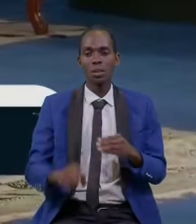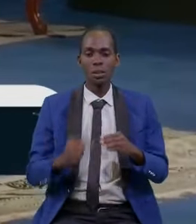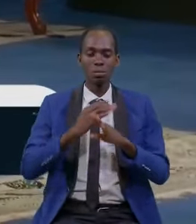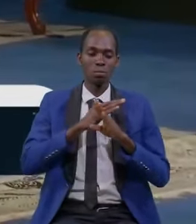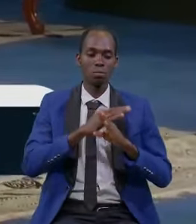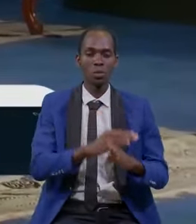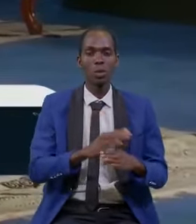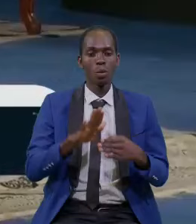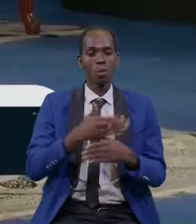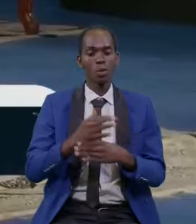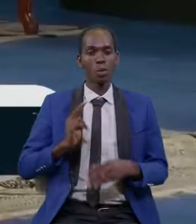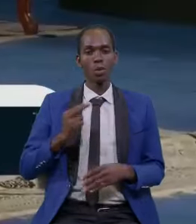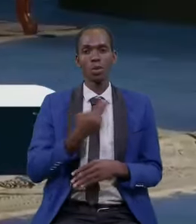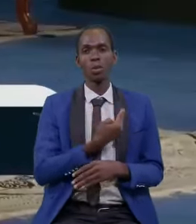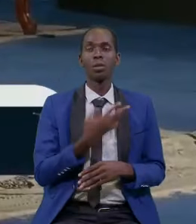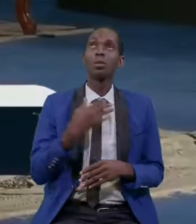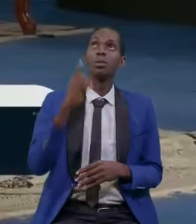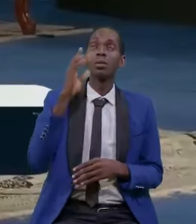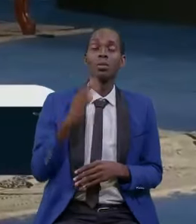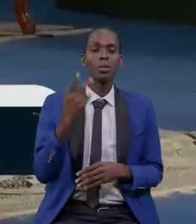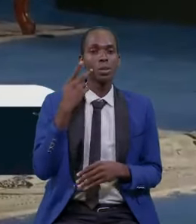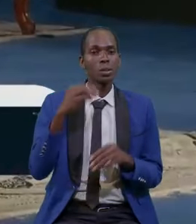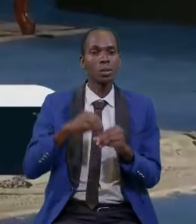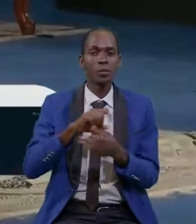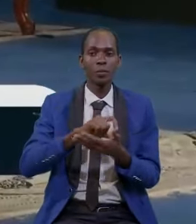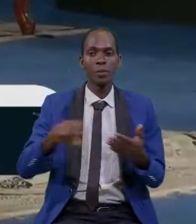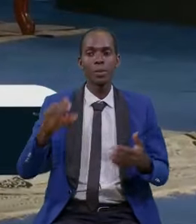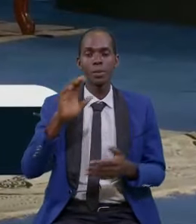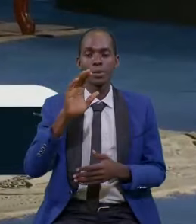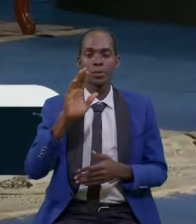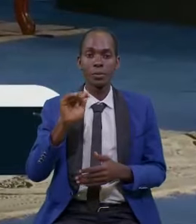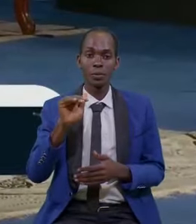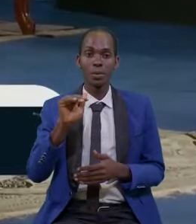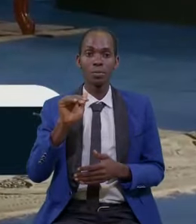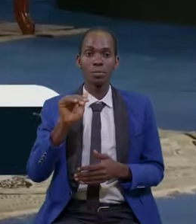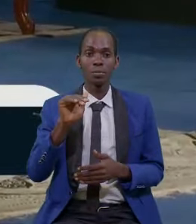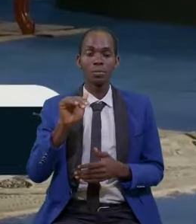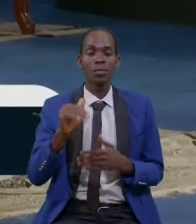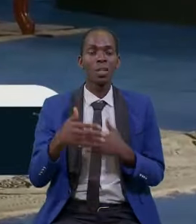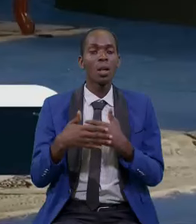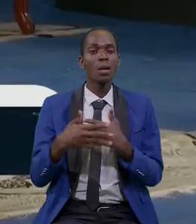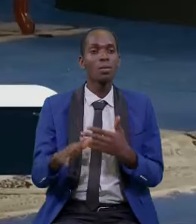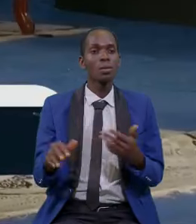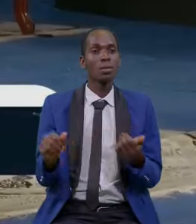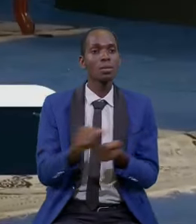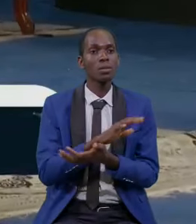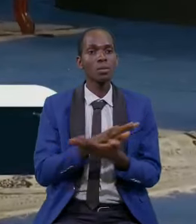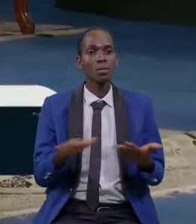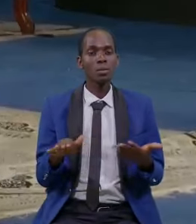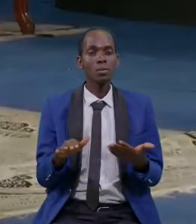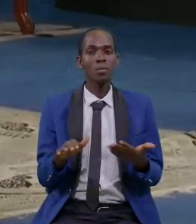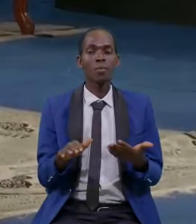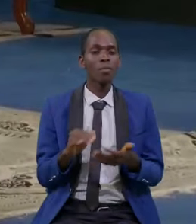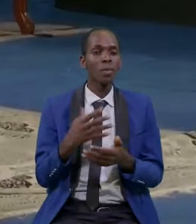It tells us in verse 15, it says, having abolished, it's done away with